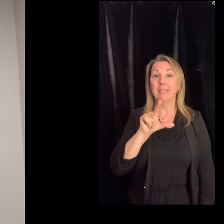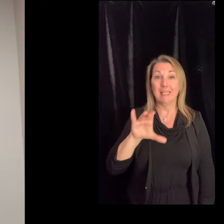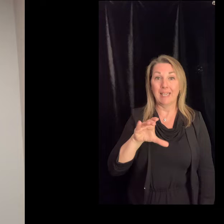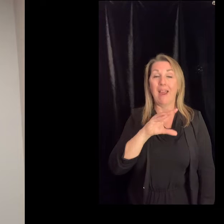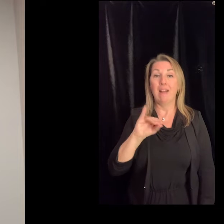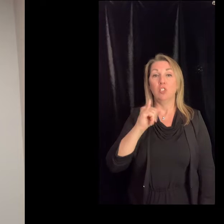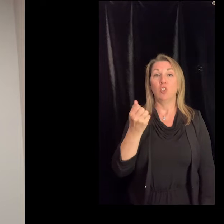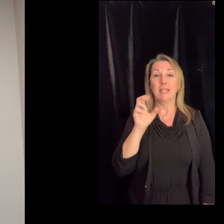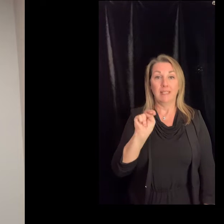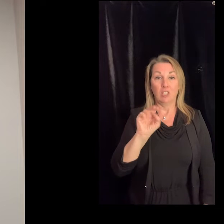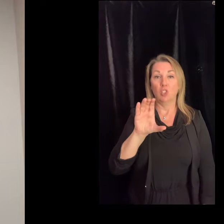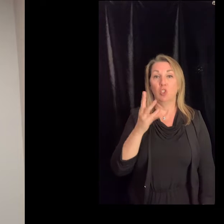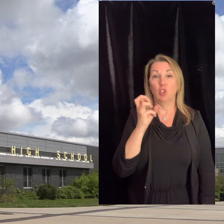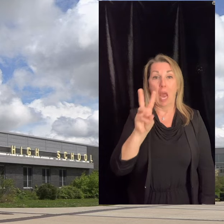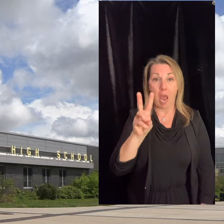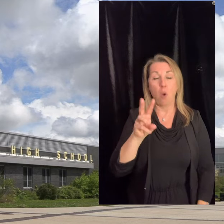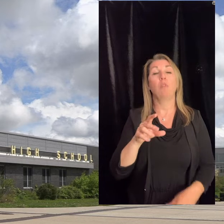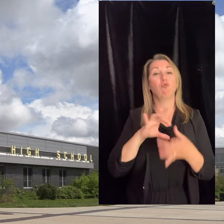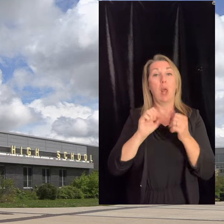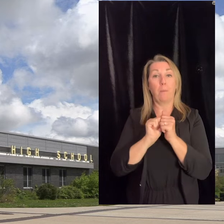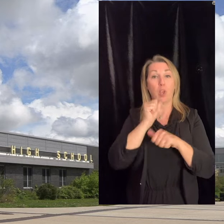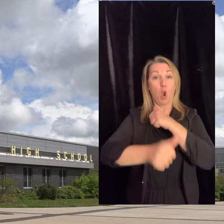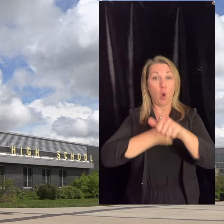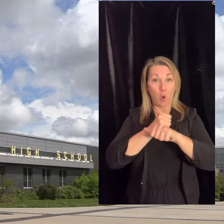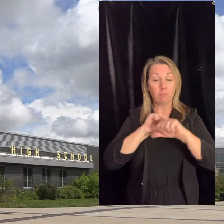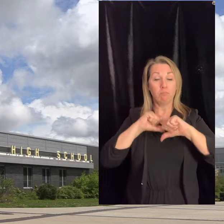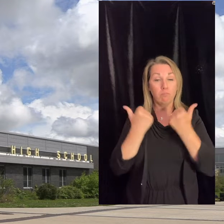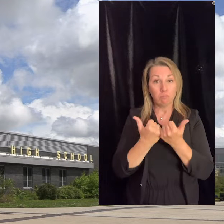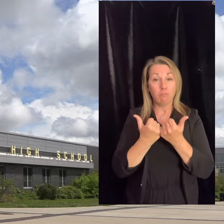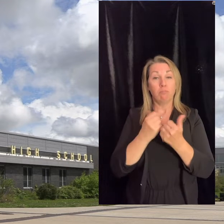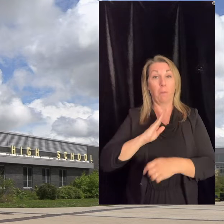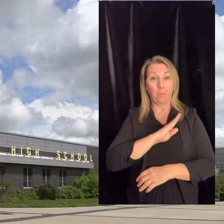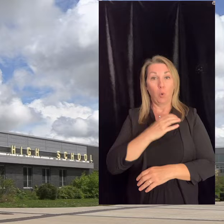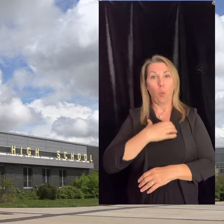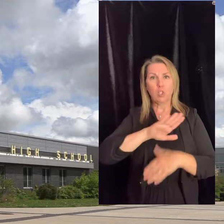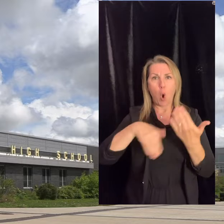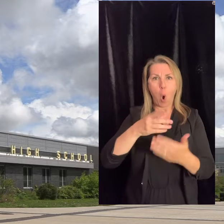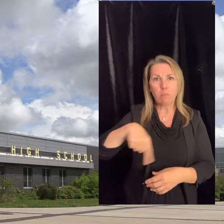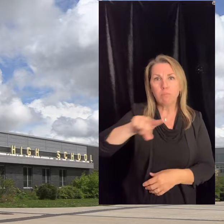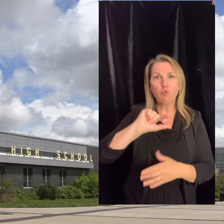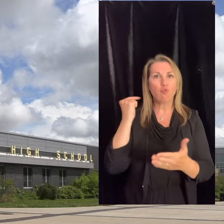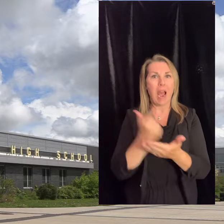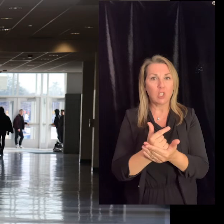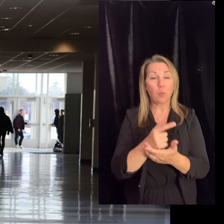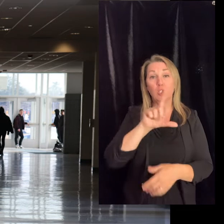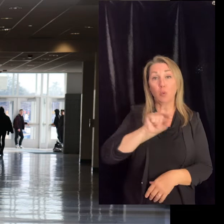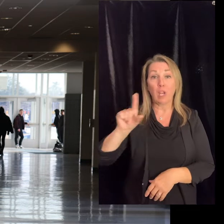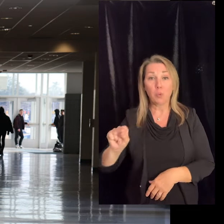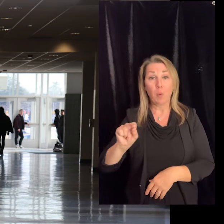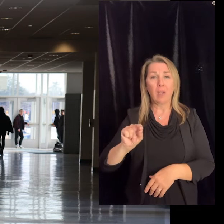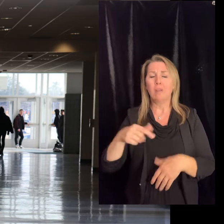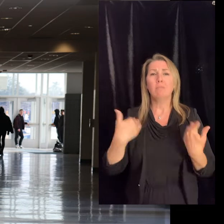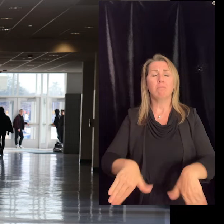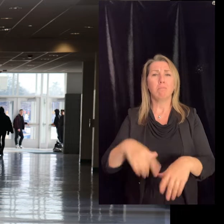On behalf of the Abraham Lincoln High School Alumni Association Board, we want to wish all of the graduates of Lincoln 2020 a bright